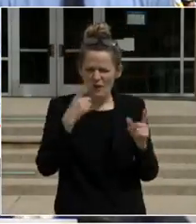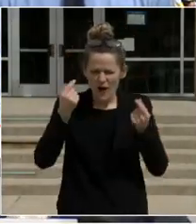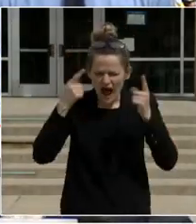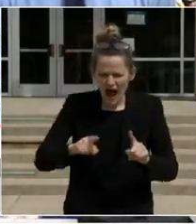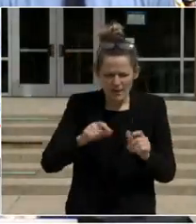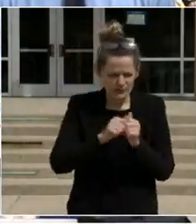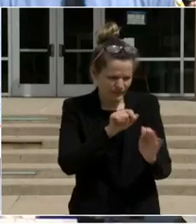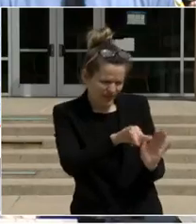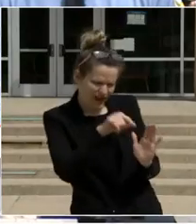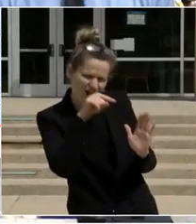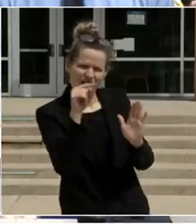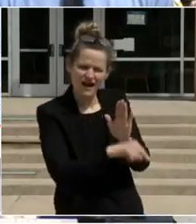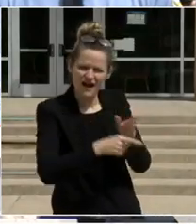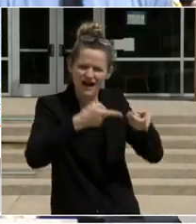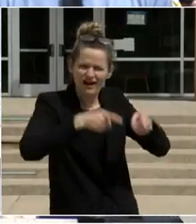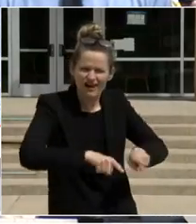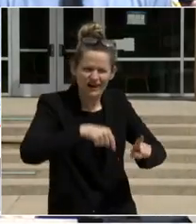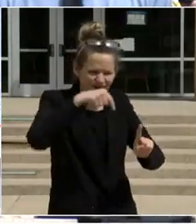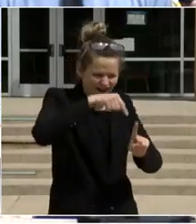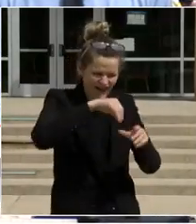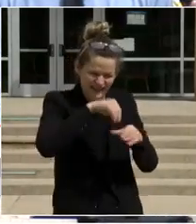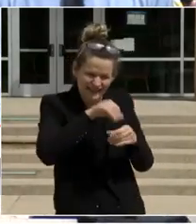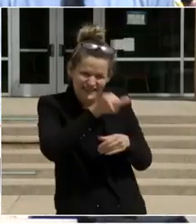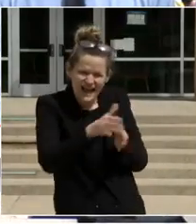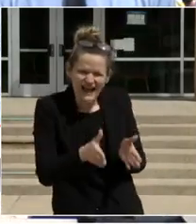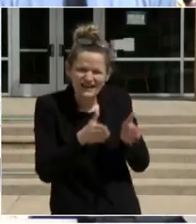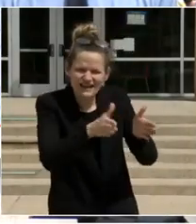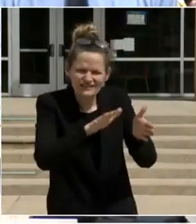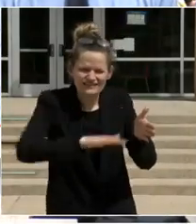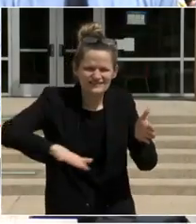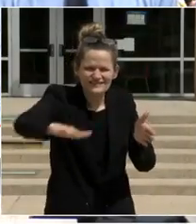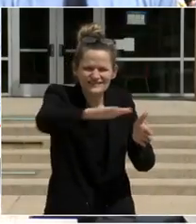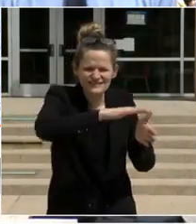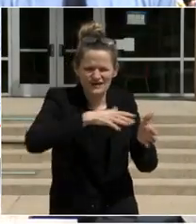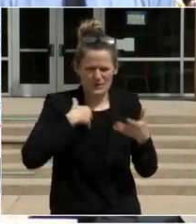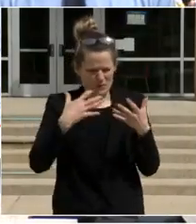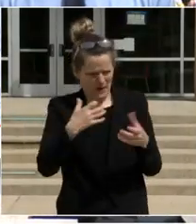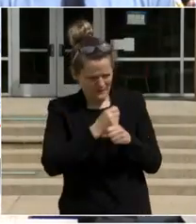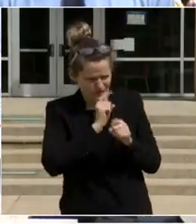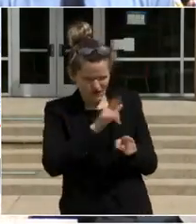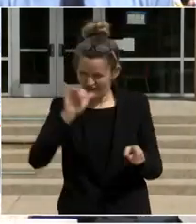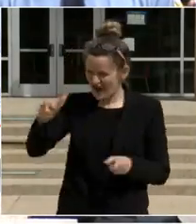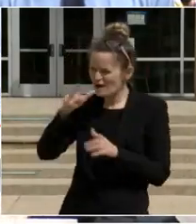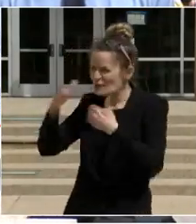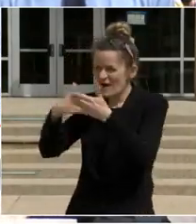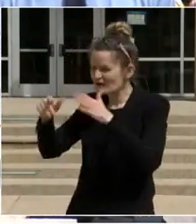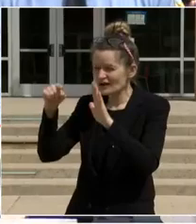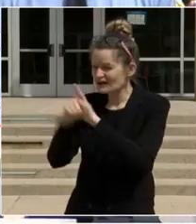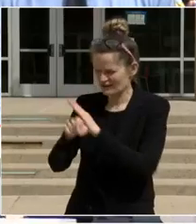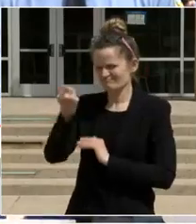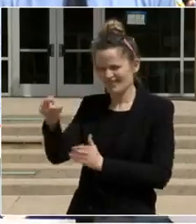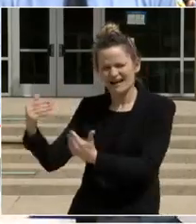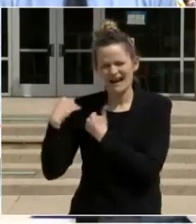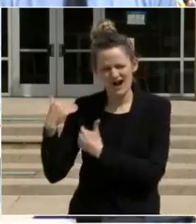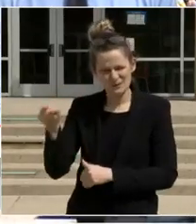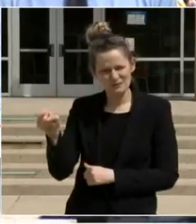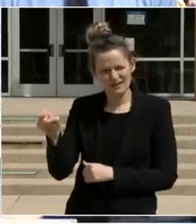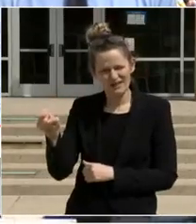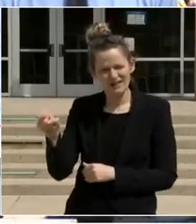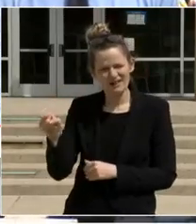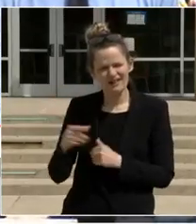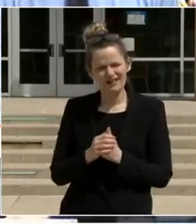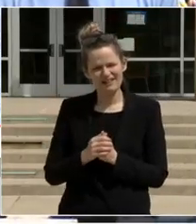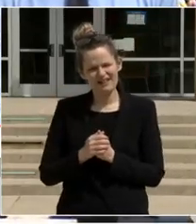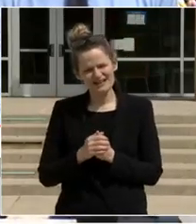MLK and Malcolm X are being held accountable. That's what it means when we have enough